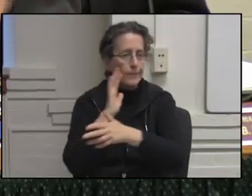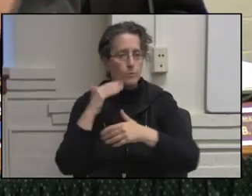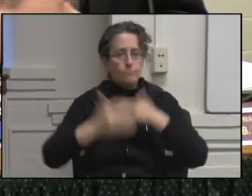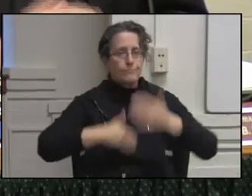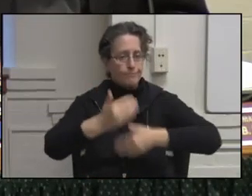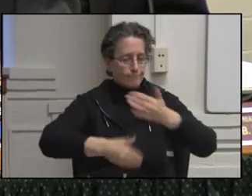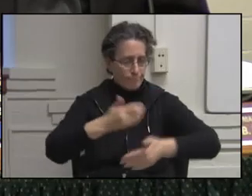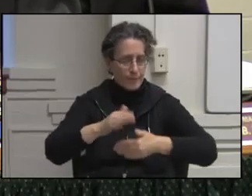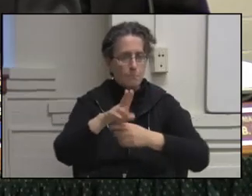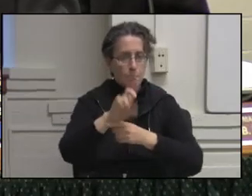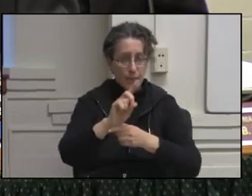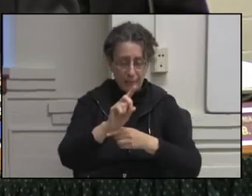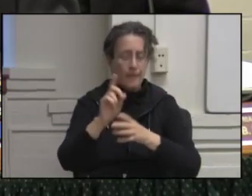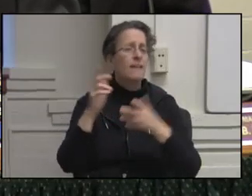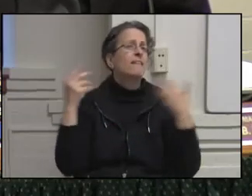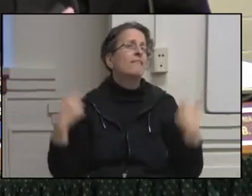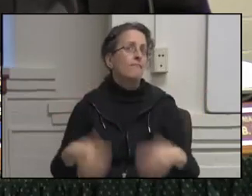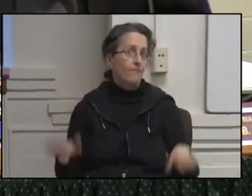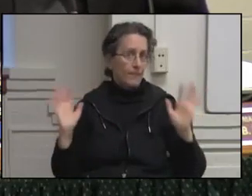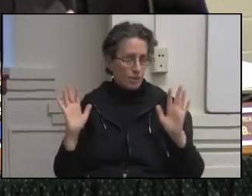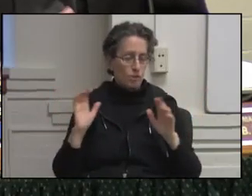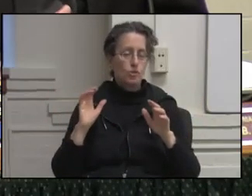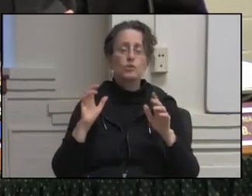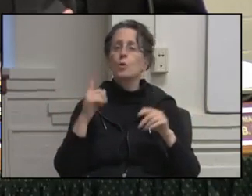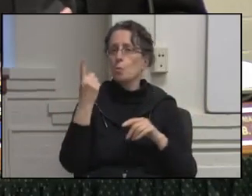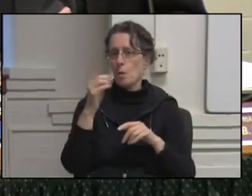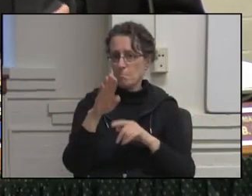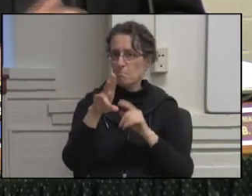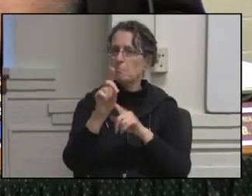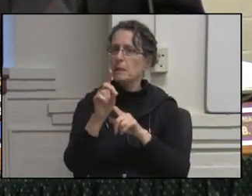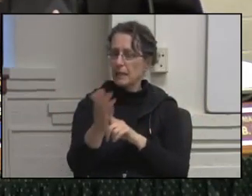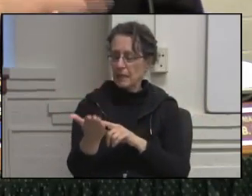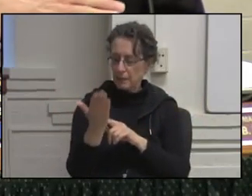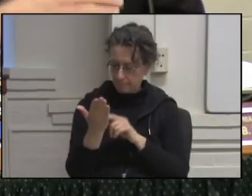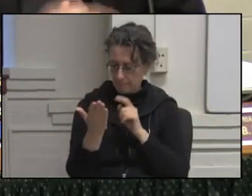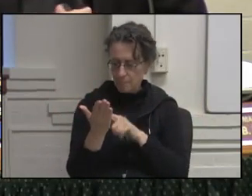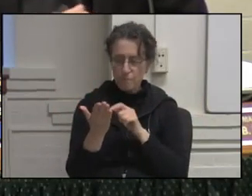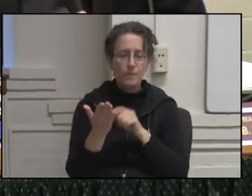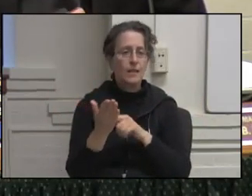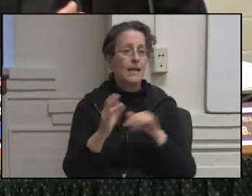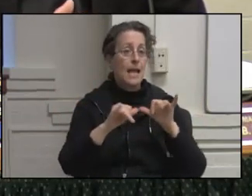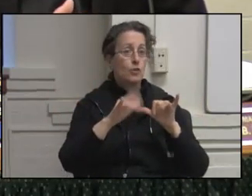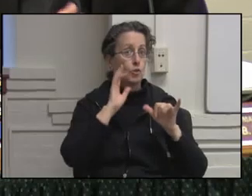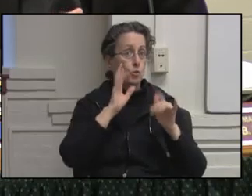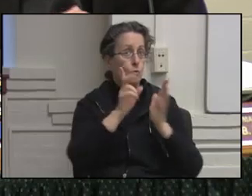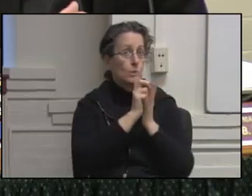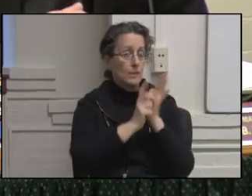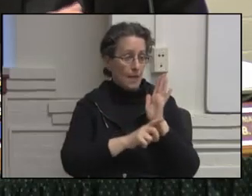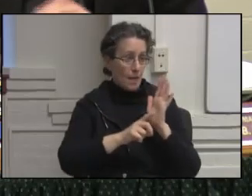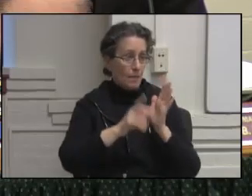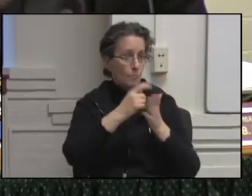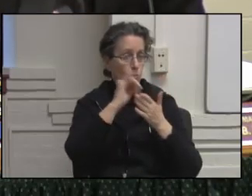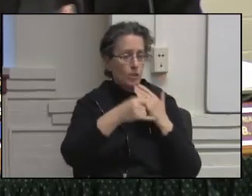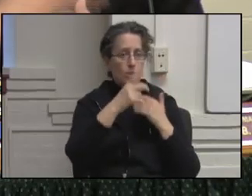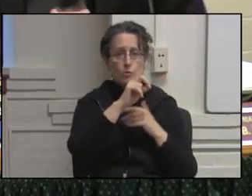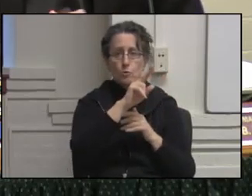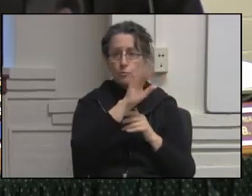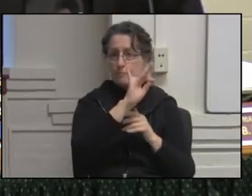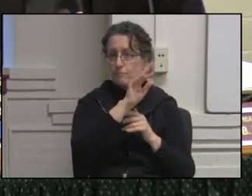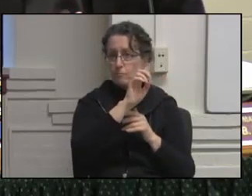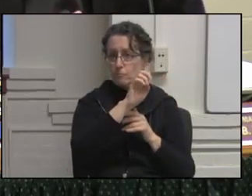We received just one bid, but it was thoroughly vetted by both the engineer who had designed the project, Dufresne and Associates, and